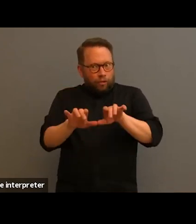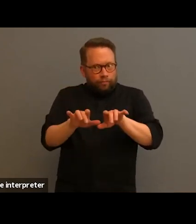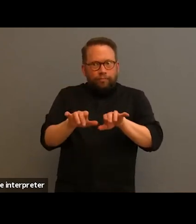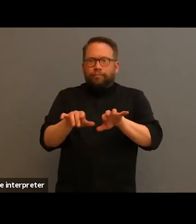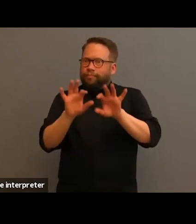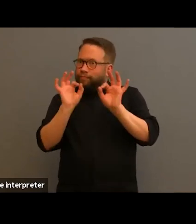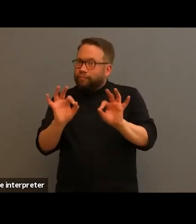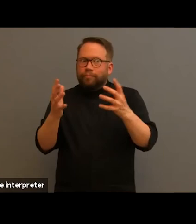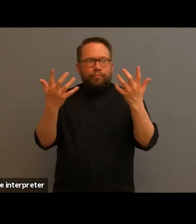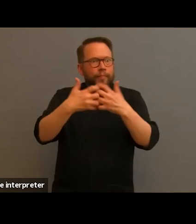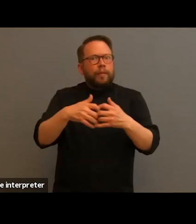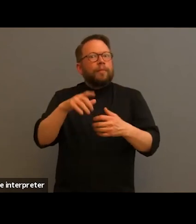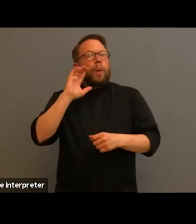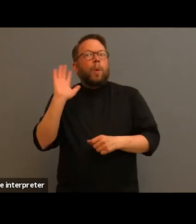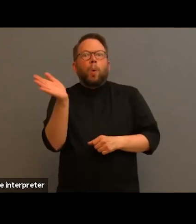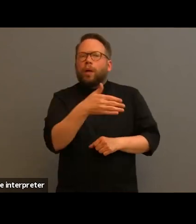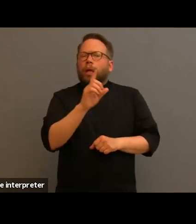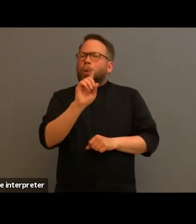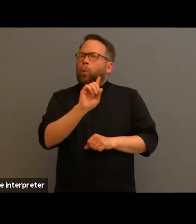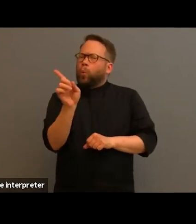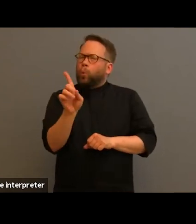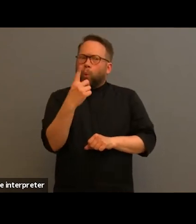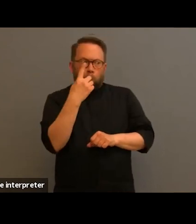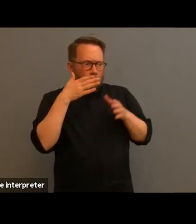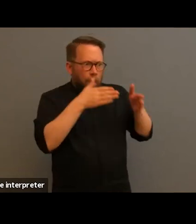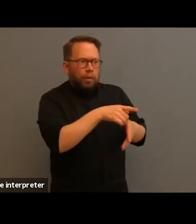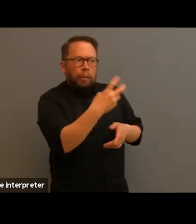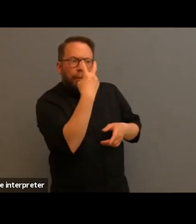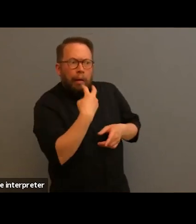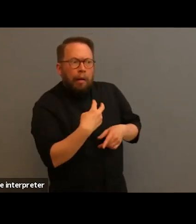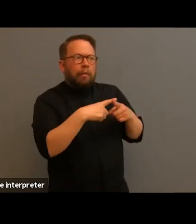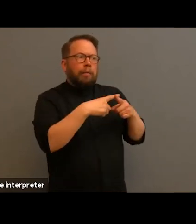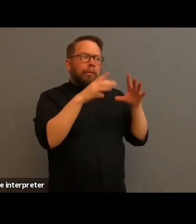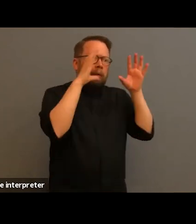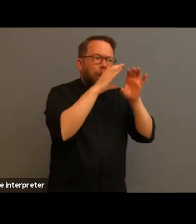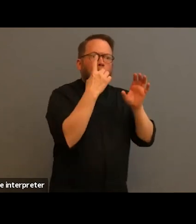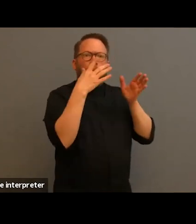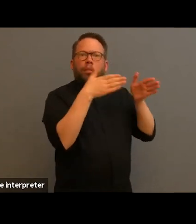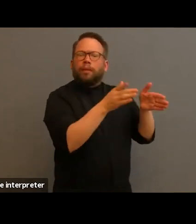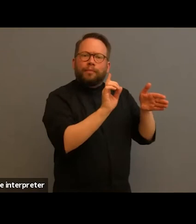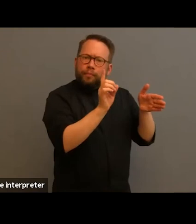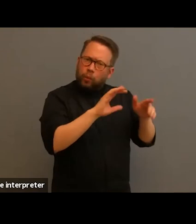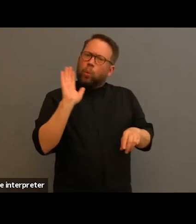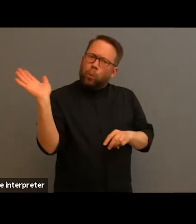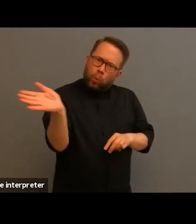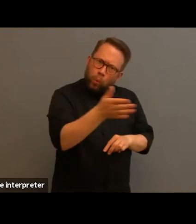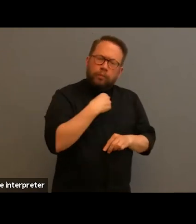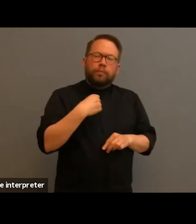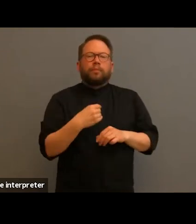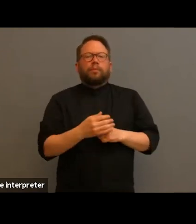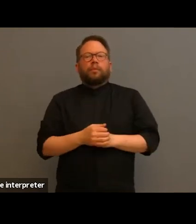system will most likely be too large a burden for the employer. The challenge of